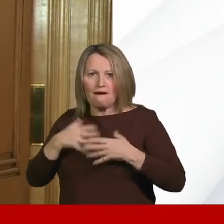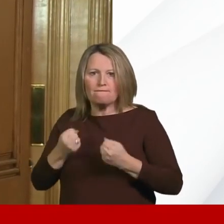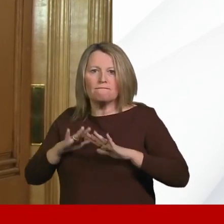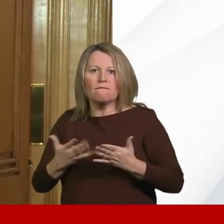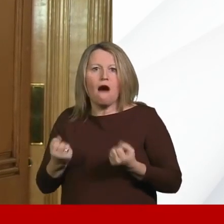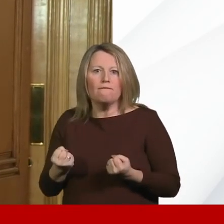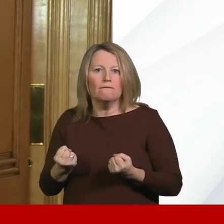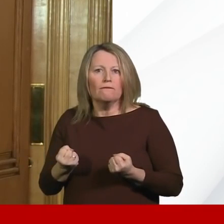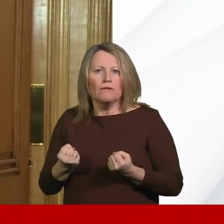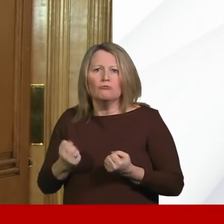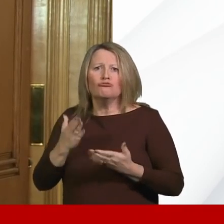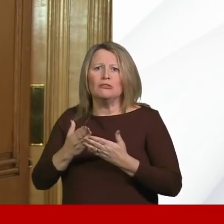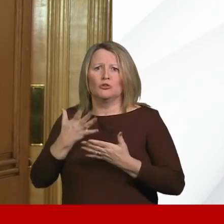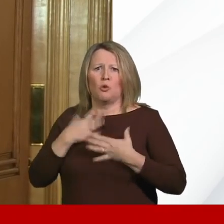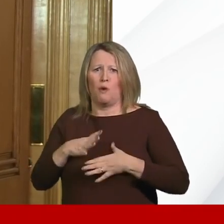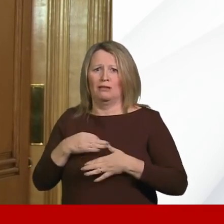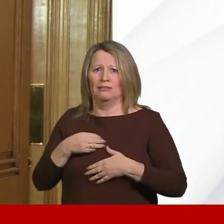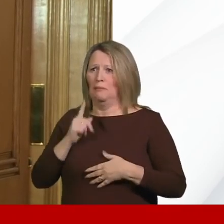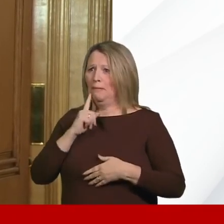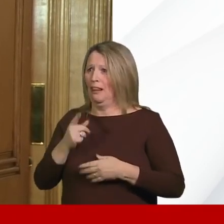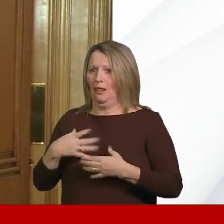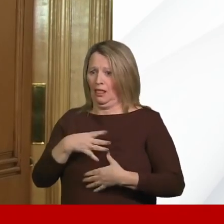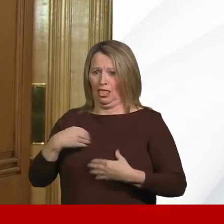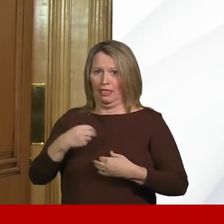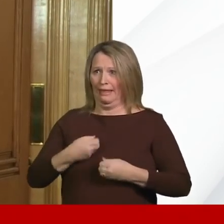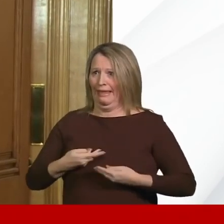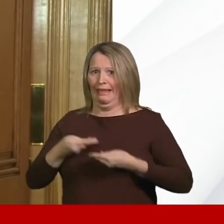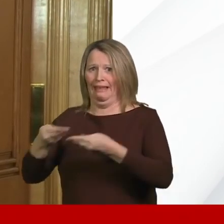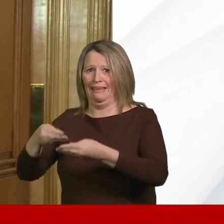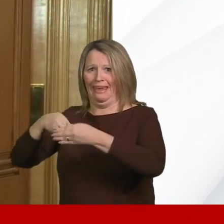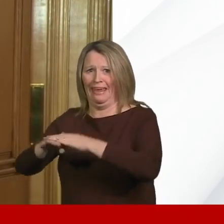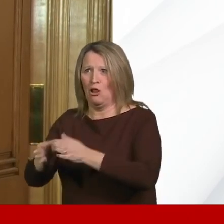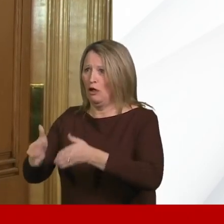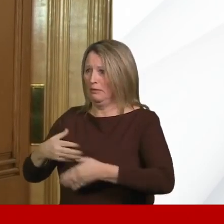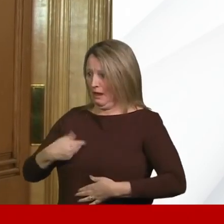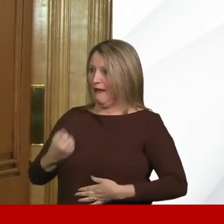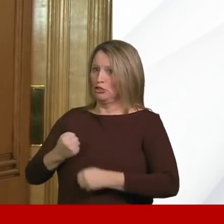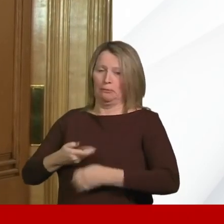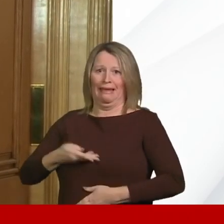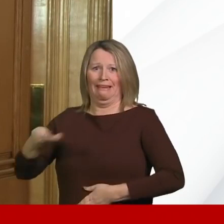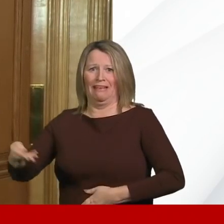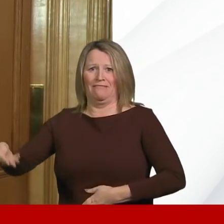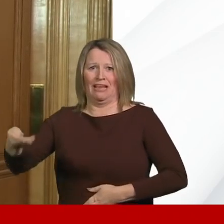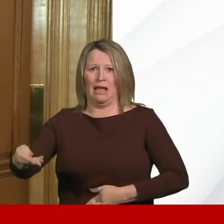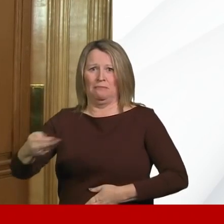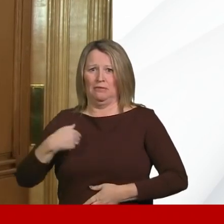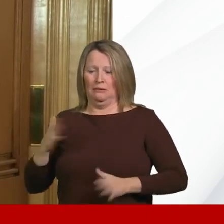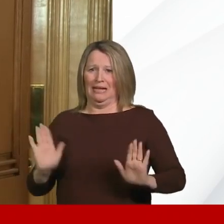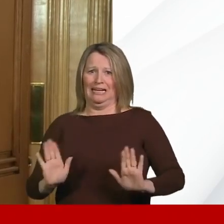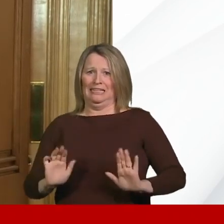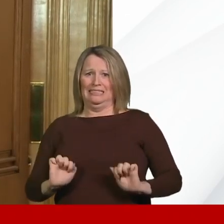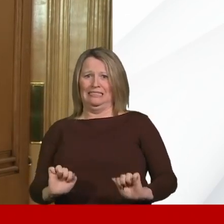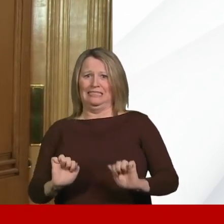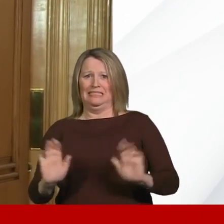workers want to understand their health status so that they can get back to normal activities. So a lot of work on